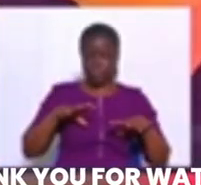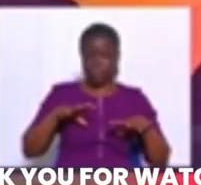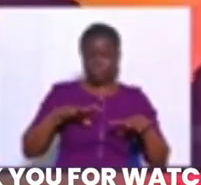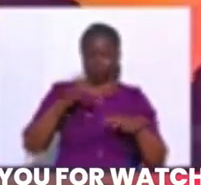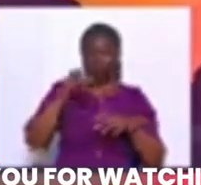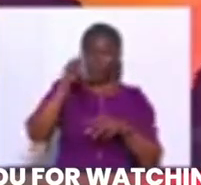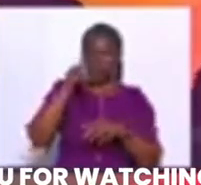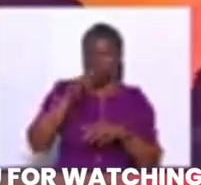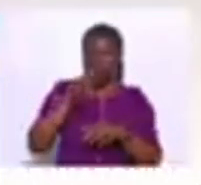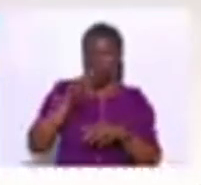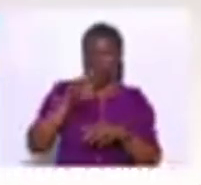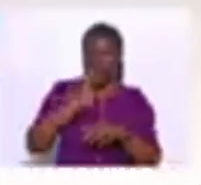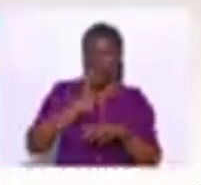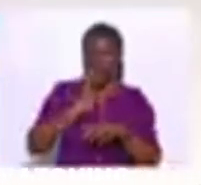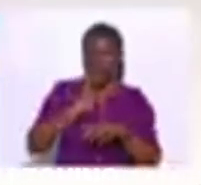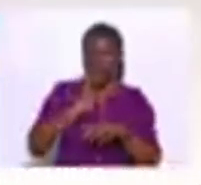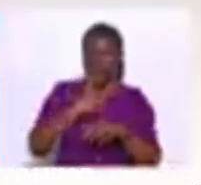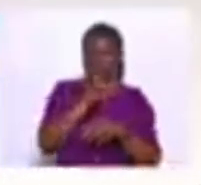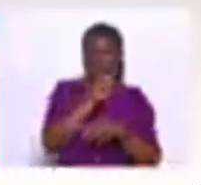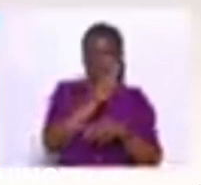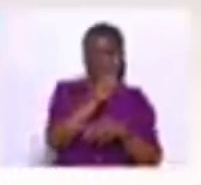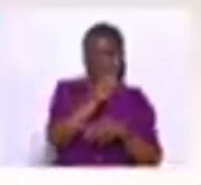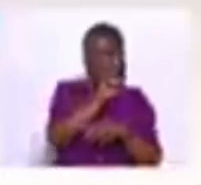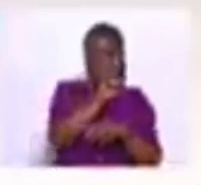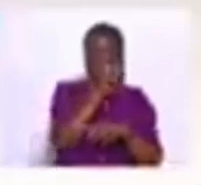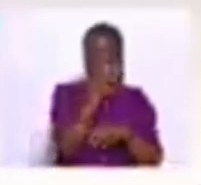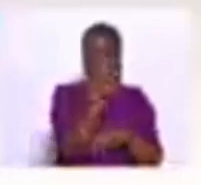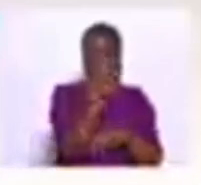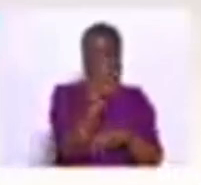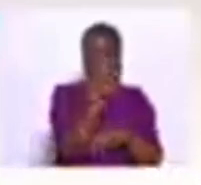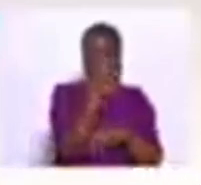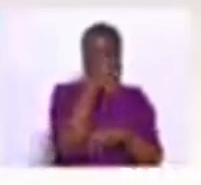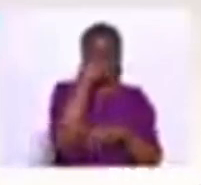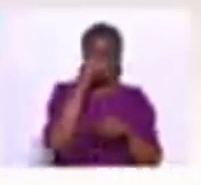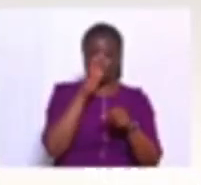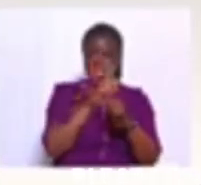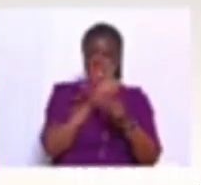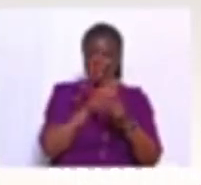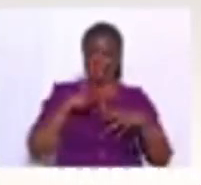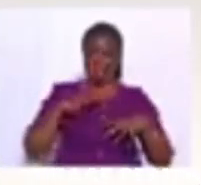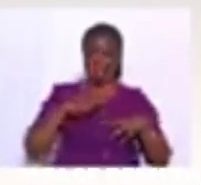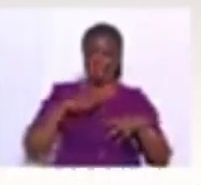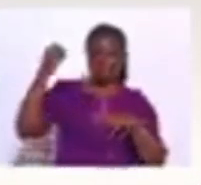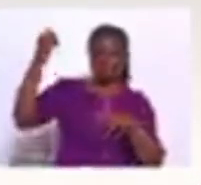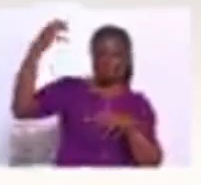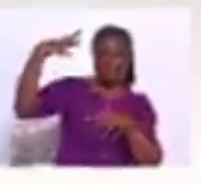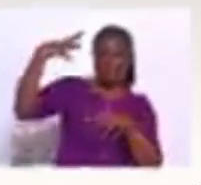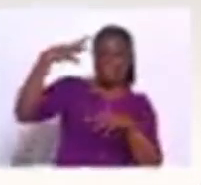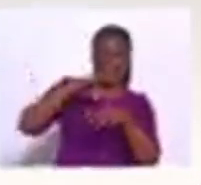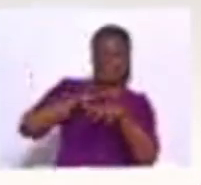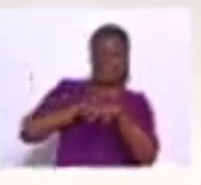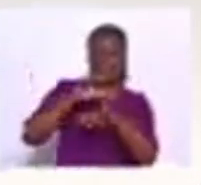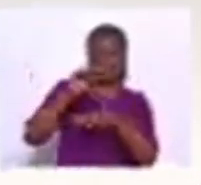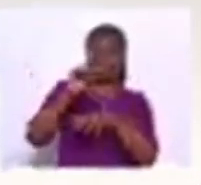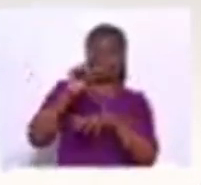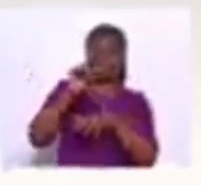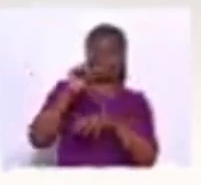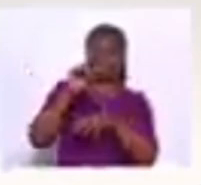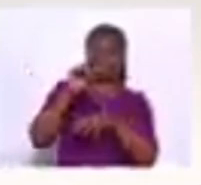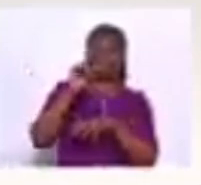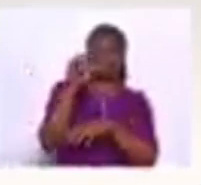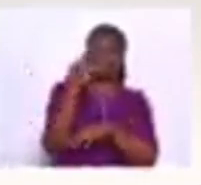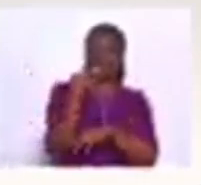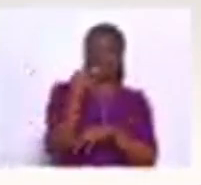we should have high doses of vitamin D3 because most people get vitamin D from the sun. The sun hits the skin,